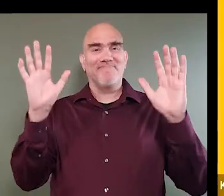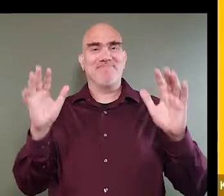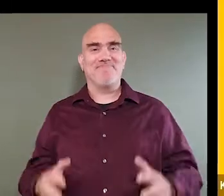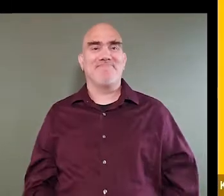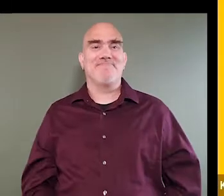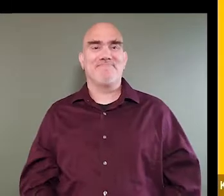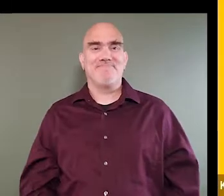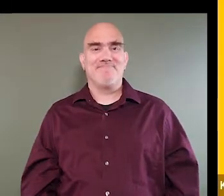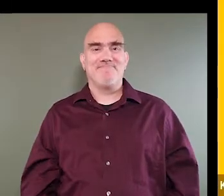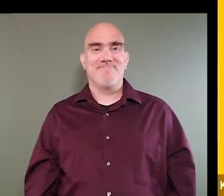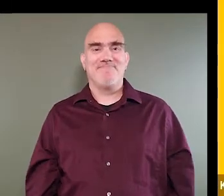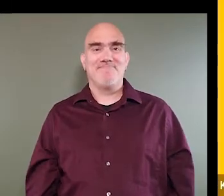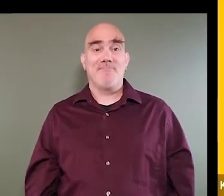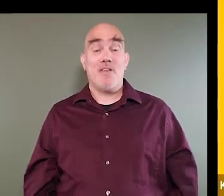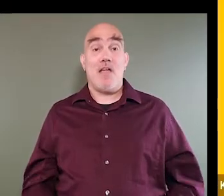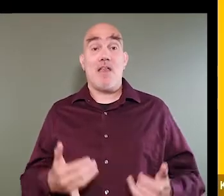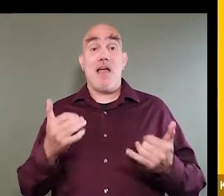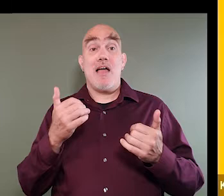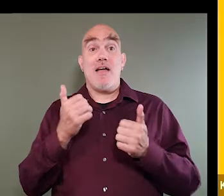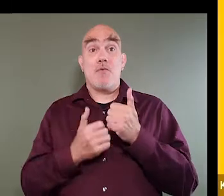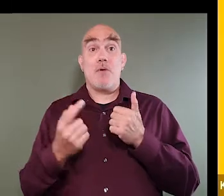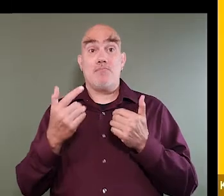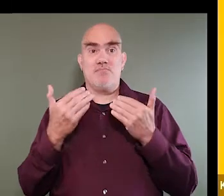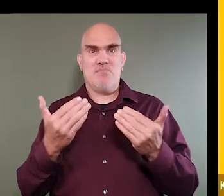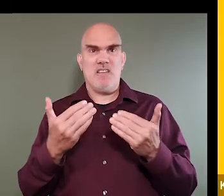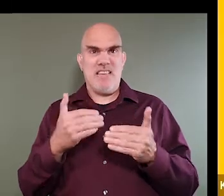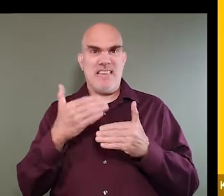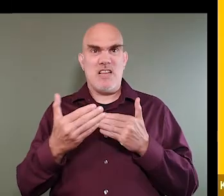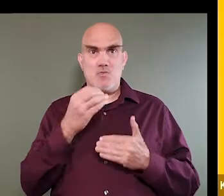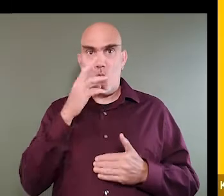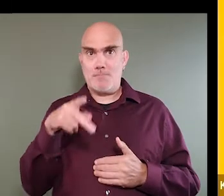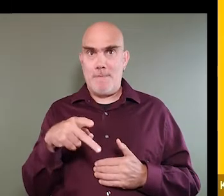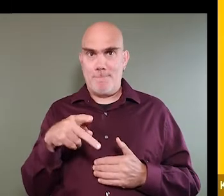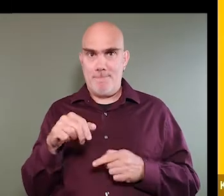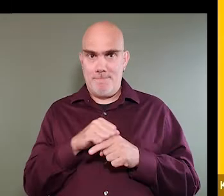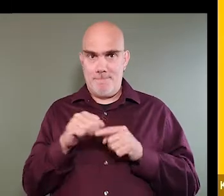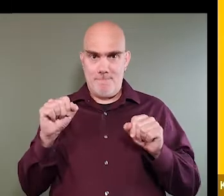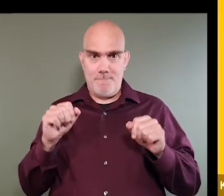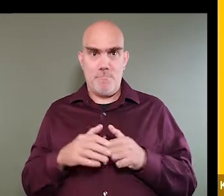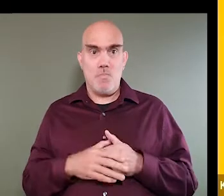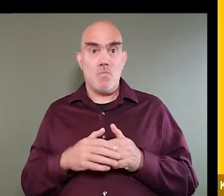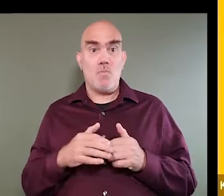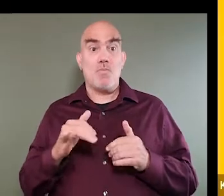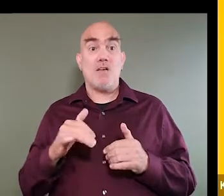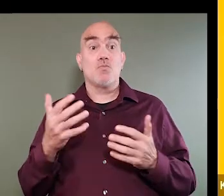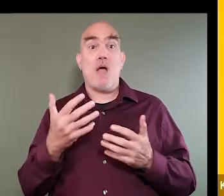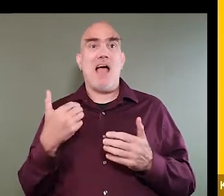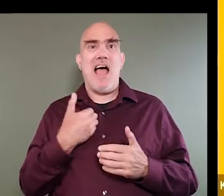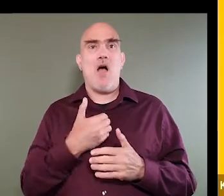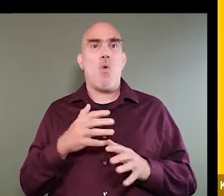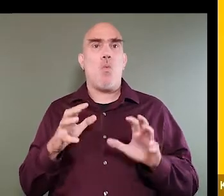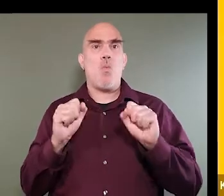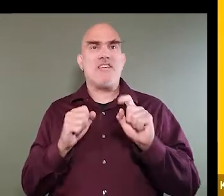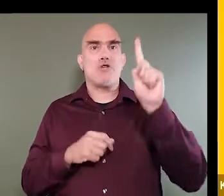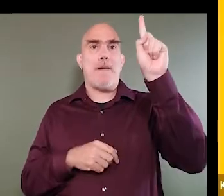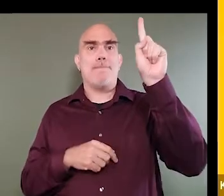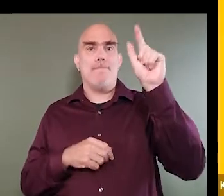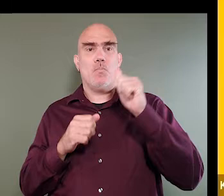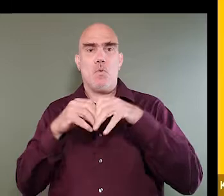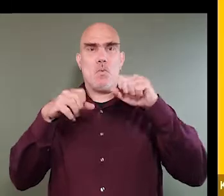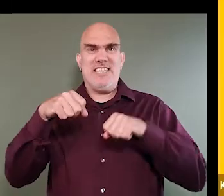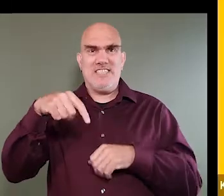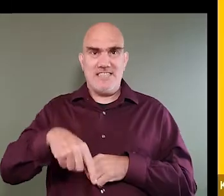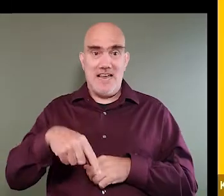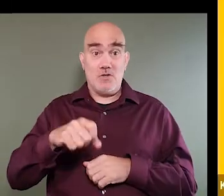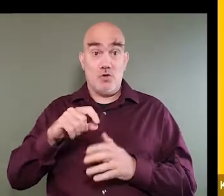spirit. All right, everybody, let's do our next warm-up exercise, which is going to be a reach up with a reach down. So we're starting with our